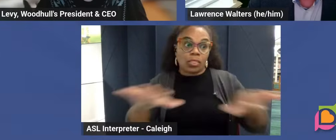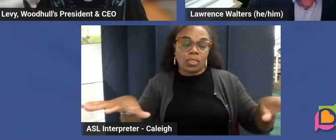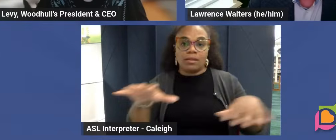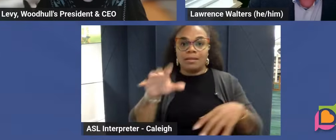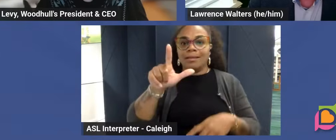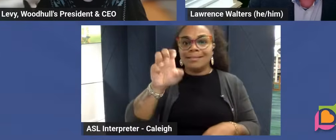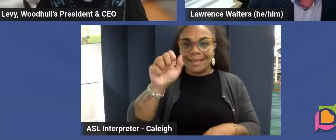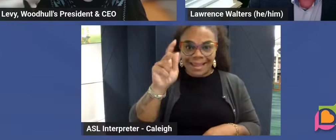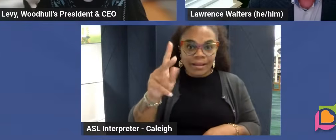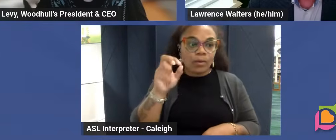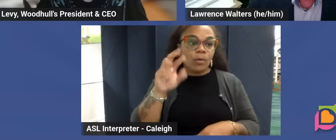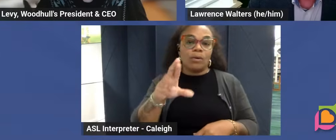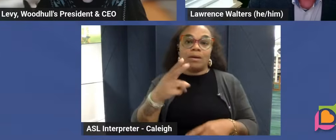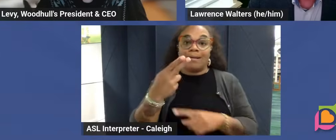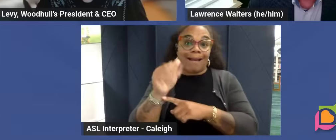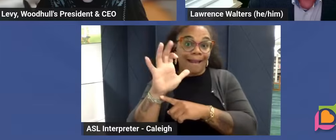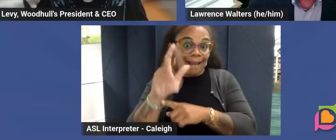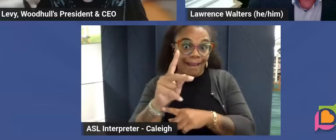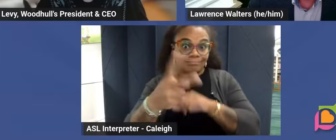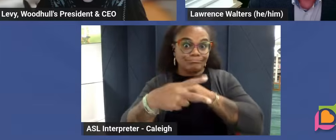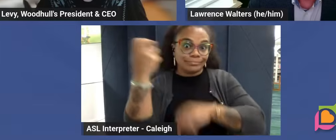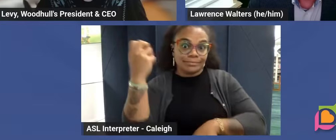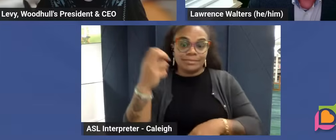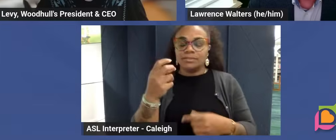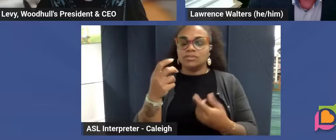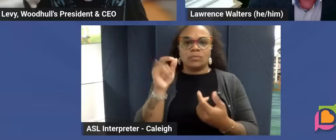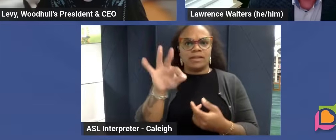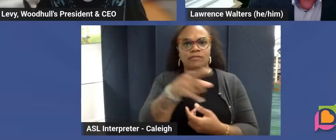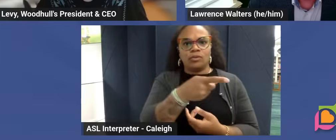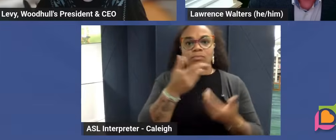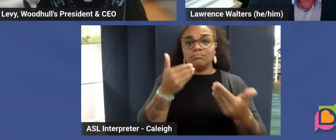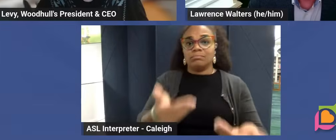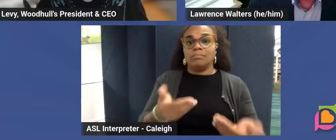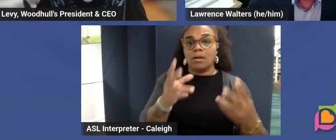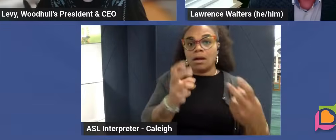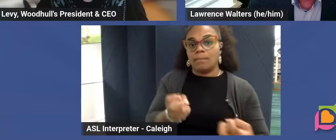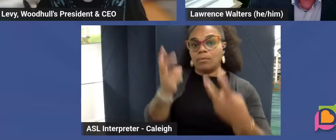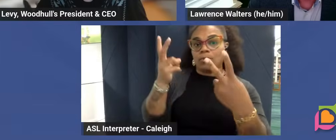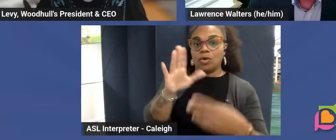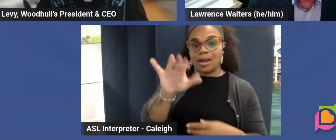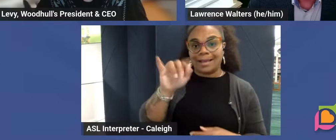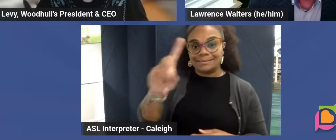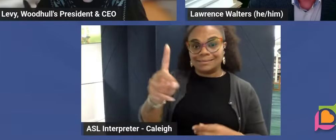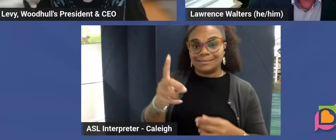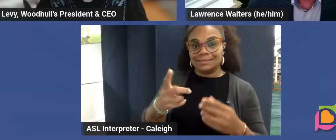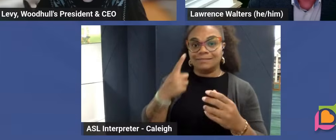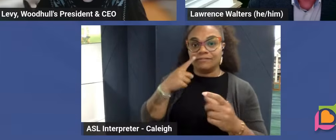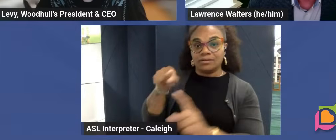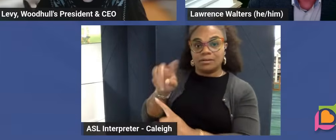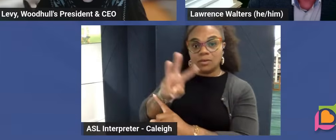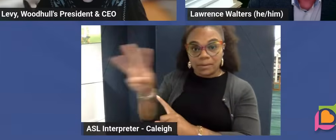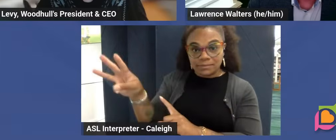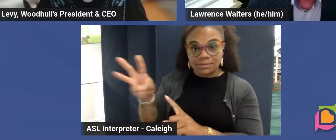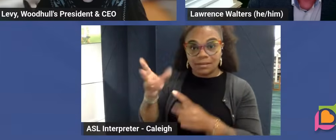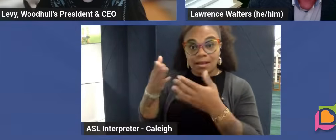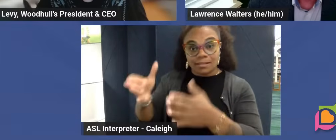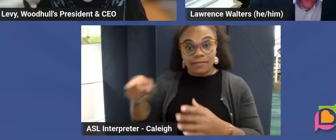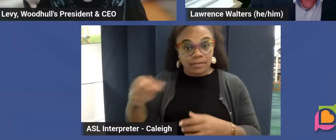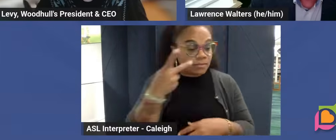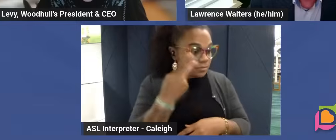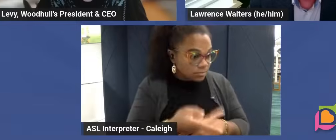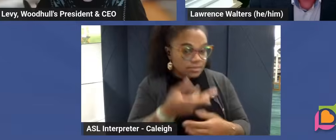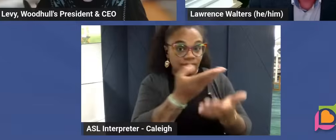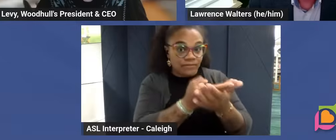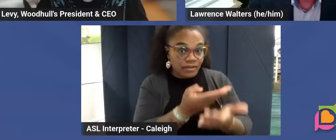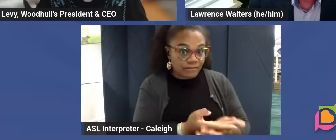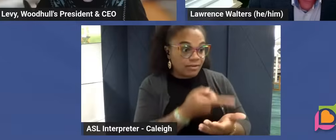the result of giving some service your ID or providing information that allows you to be verified to access